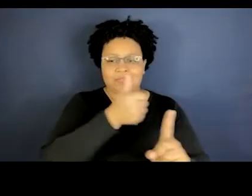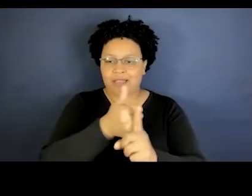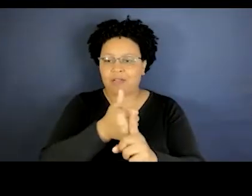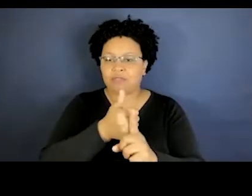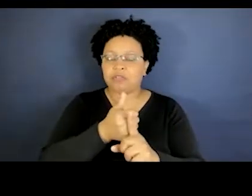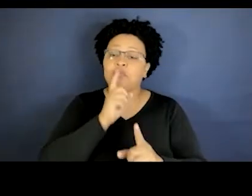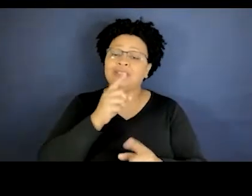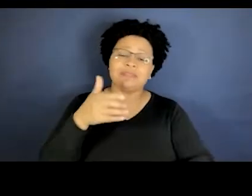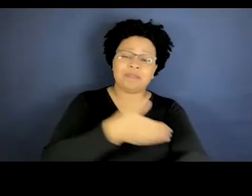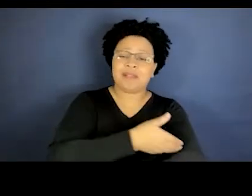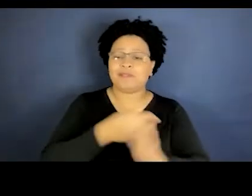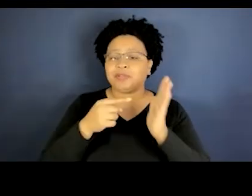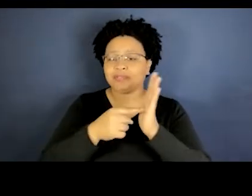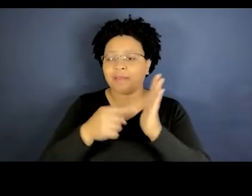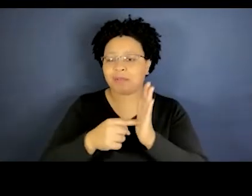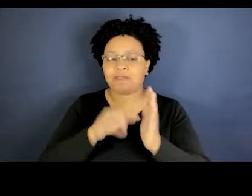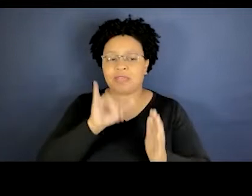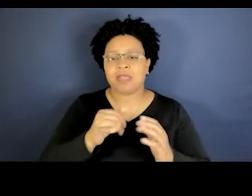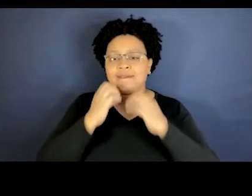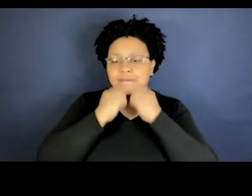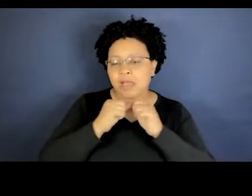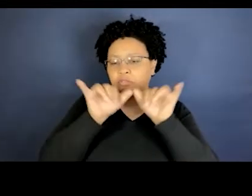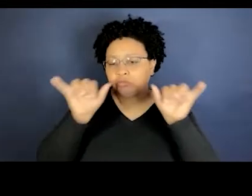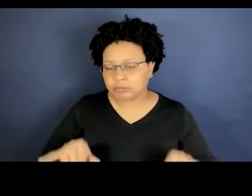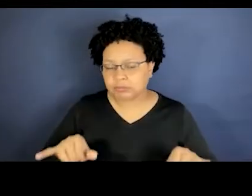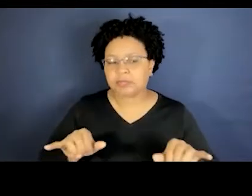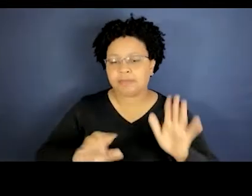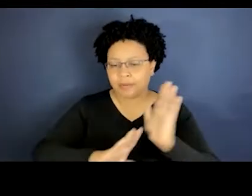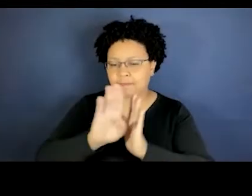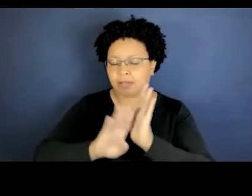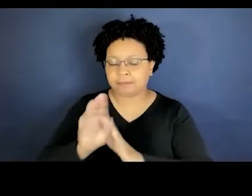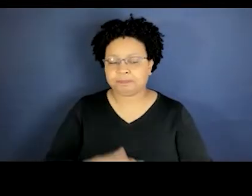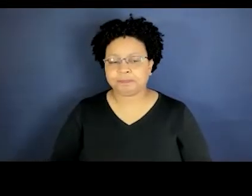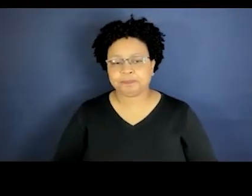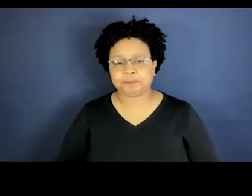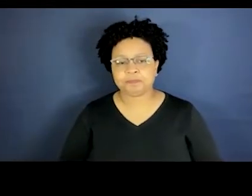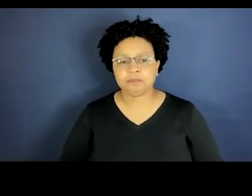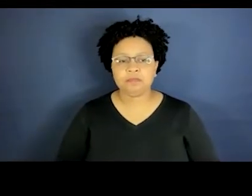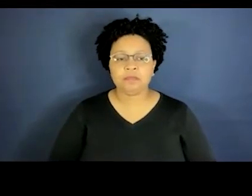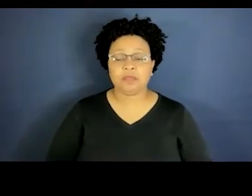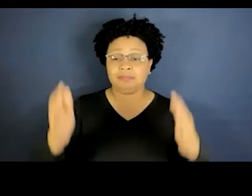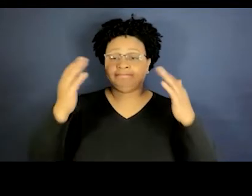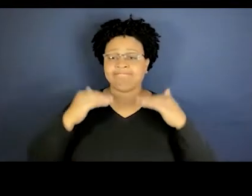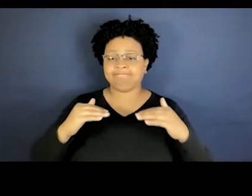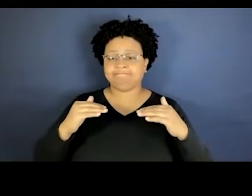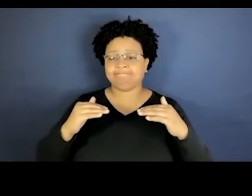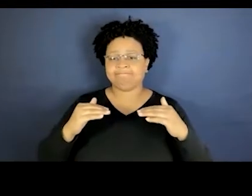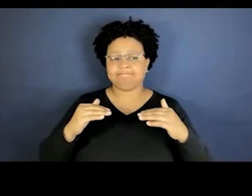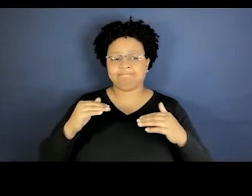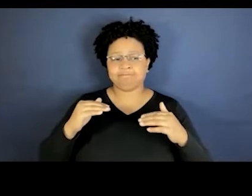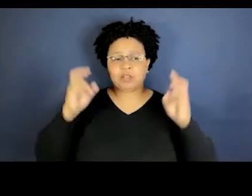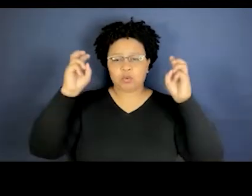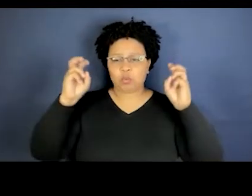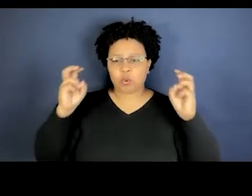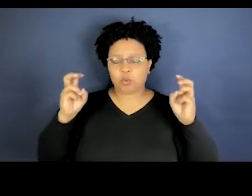powerful example of this value system development that occurred. The next quote we're going to